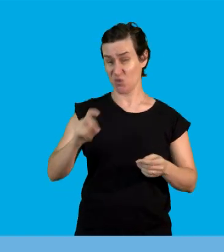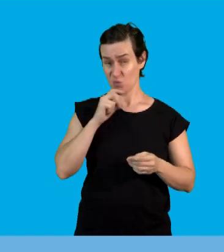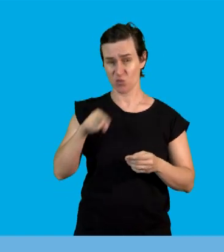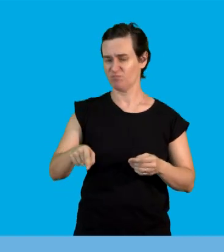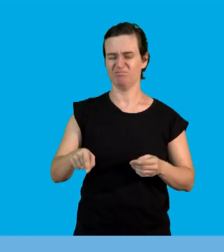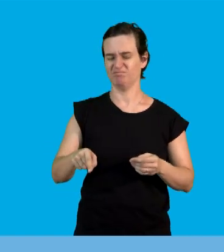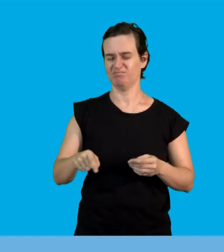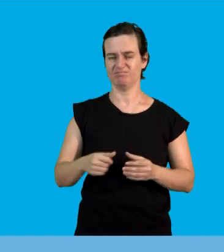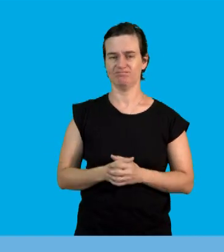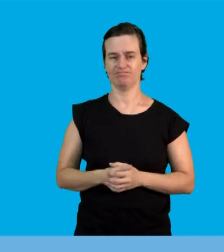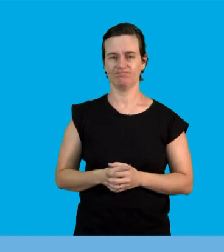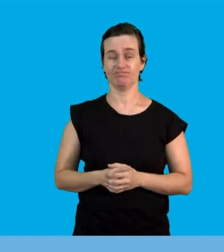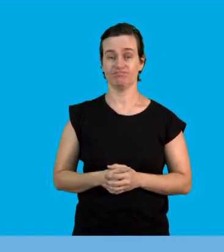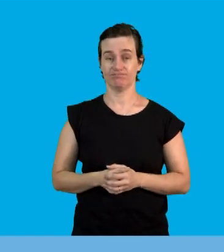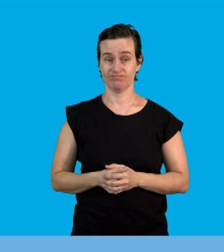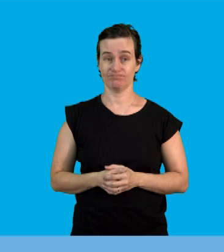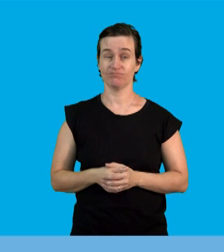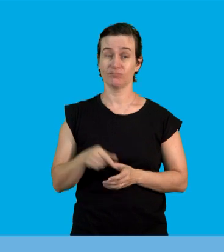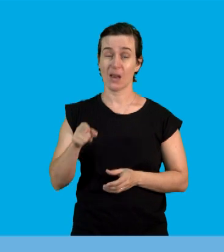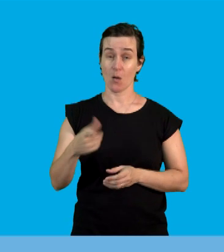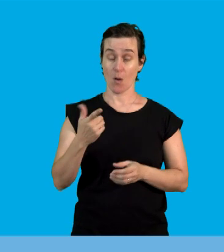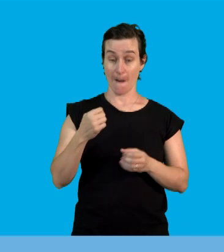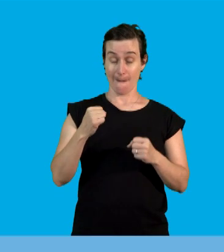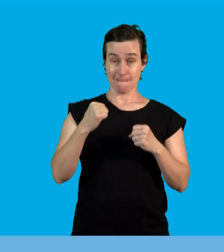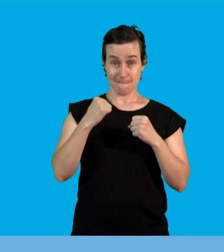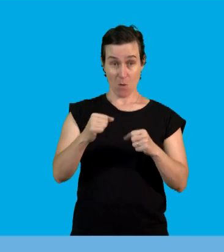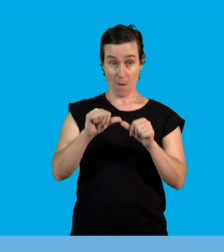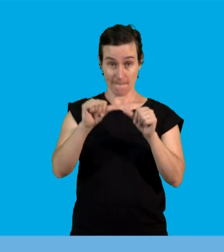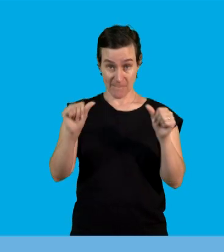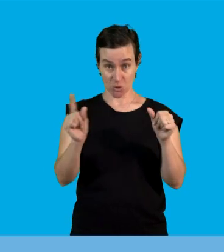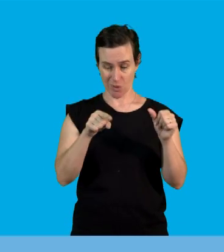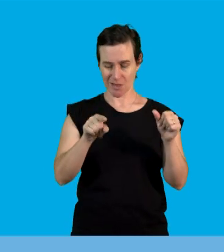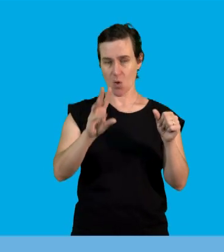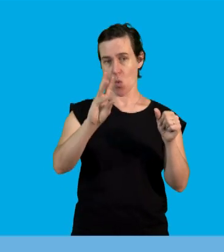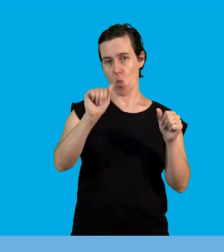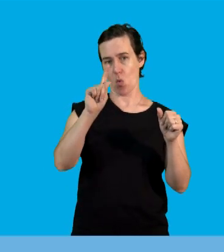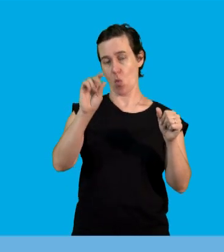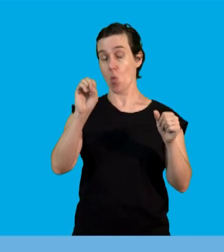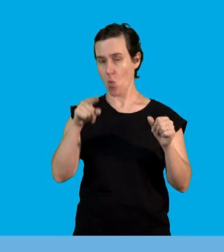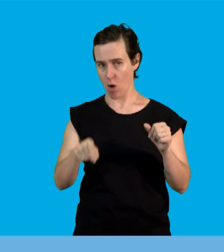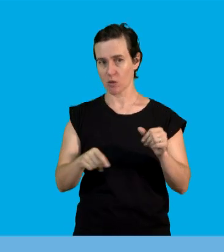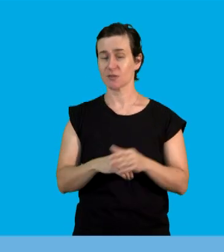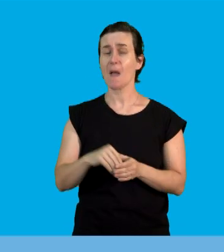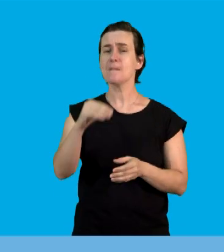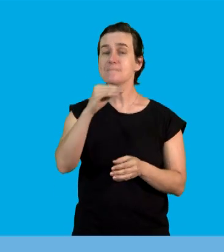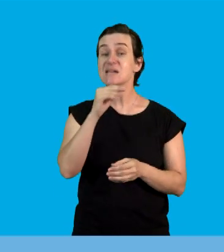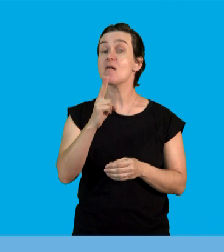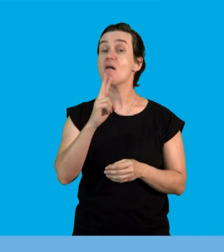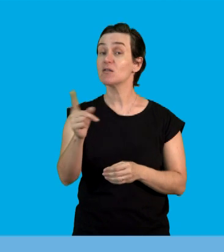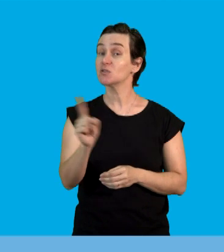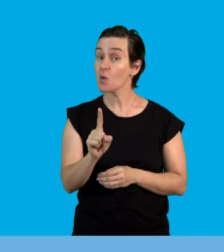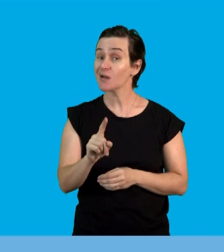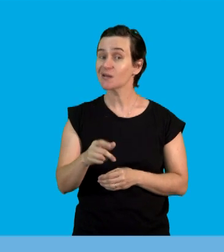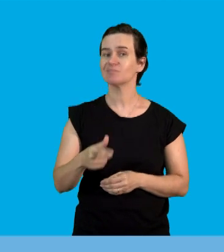be used to measure current. Now, power is measured in watts. So watts is a unit of measure for power, and then